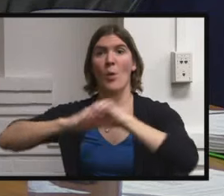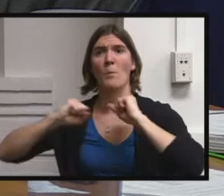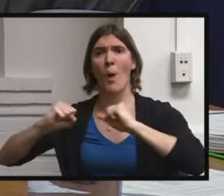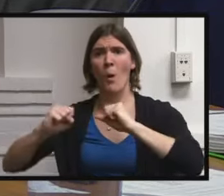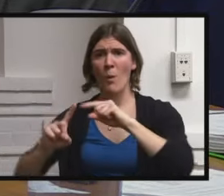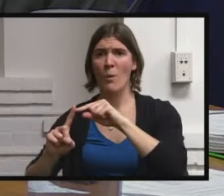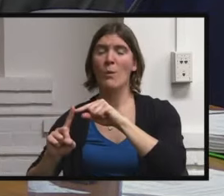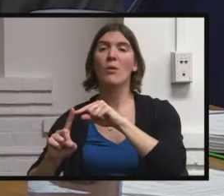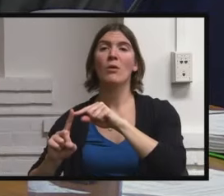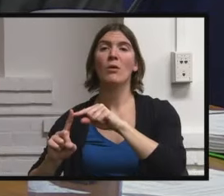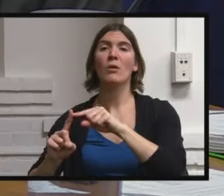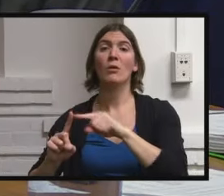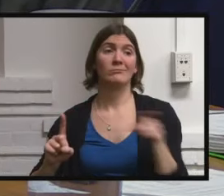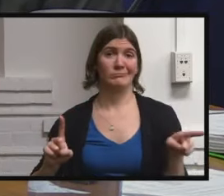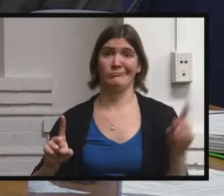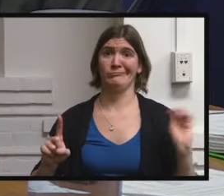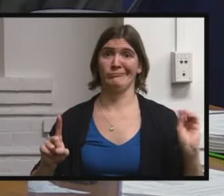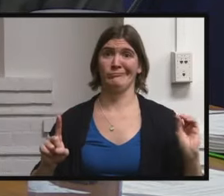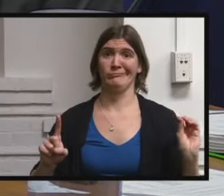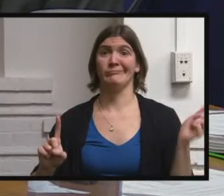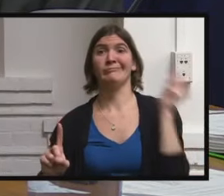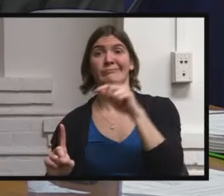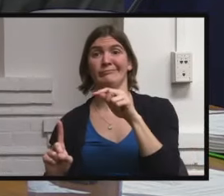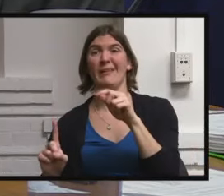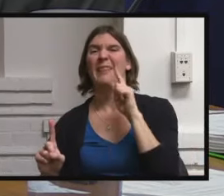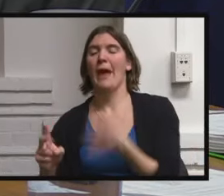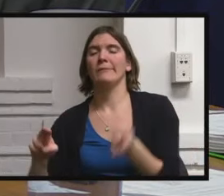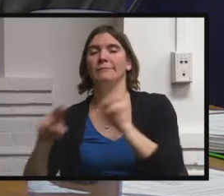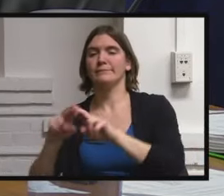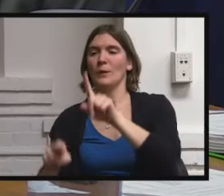that takes the DeLorey overall price to the